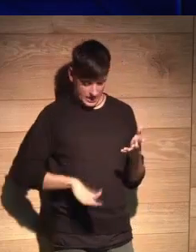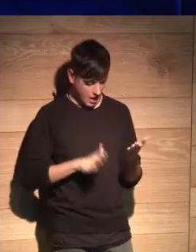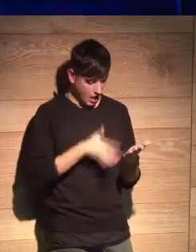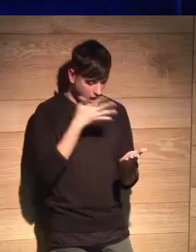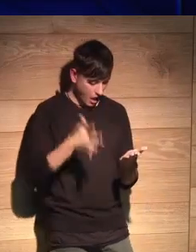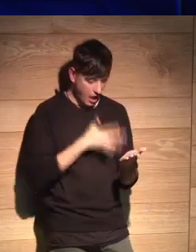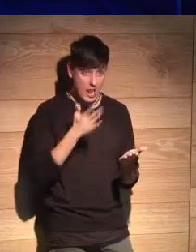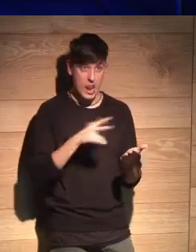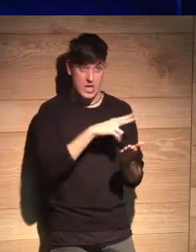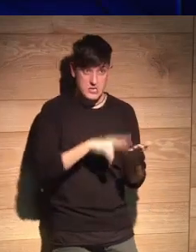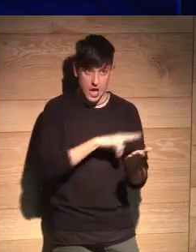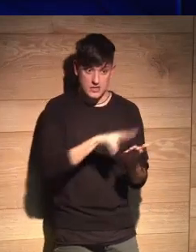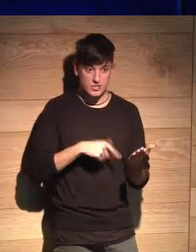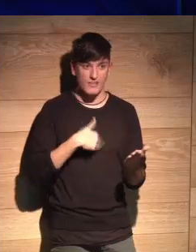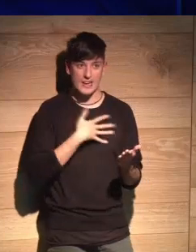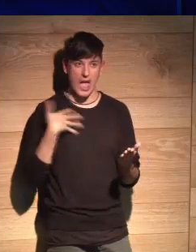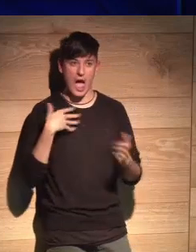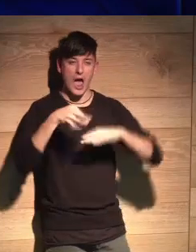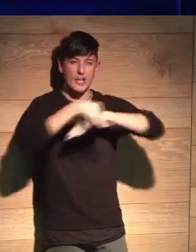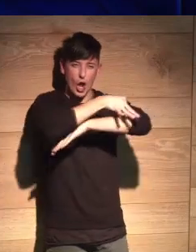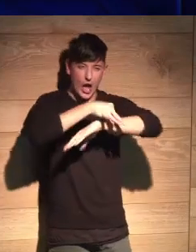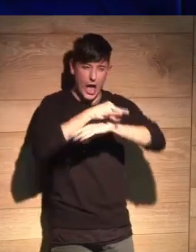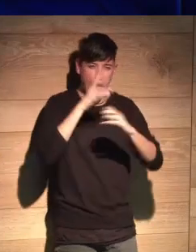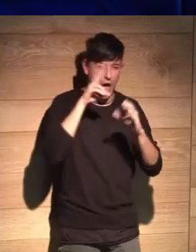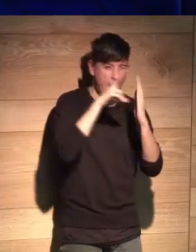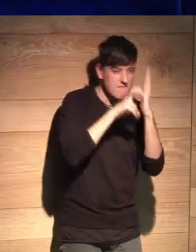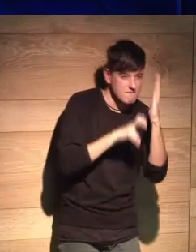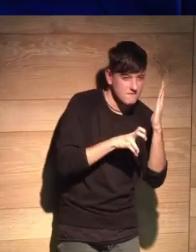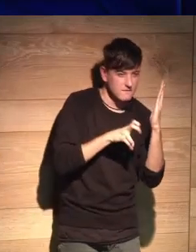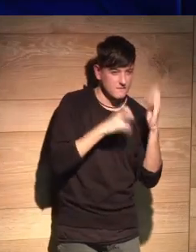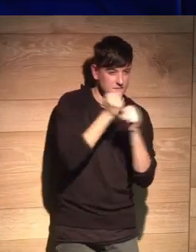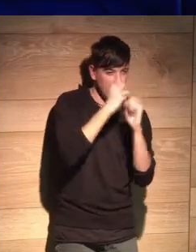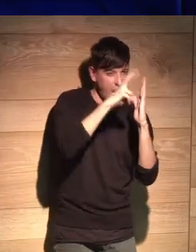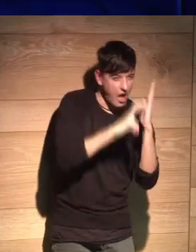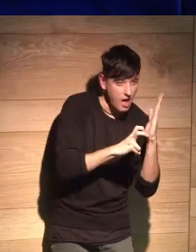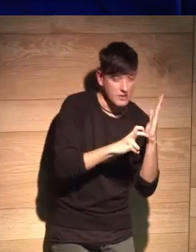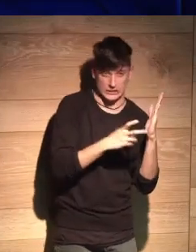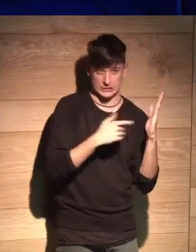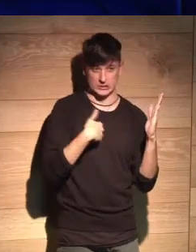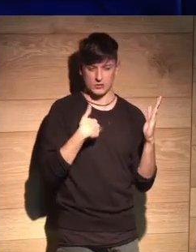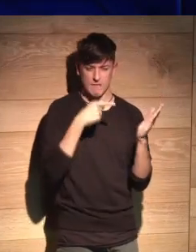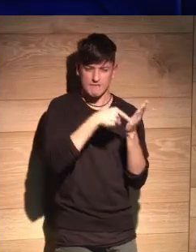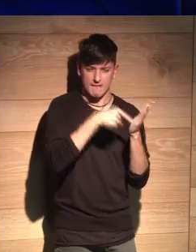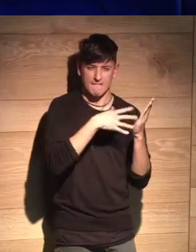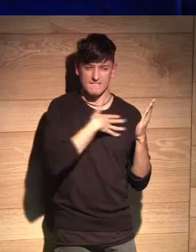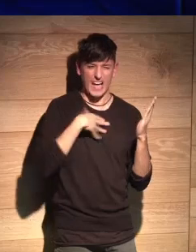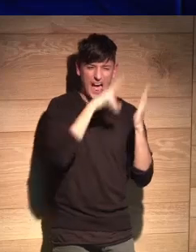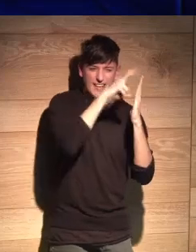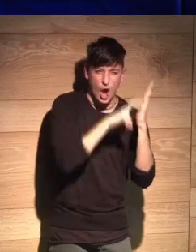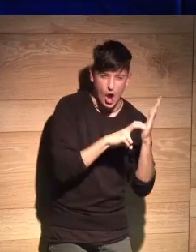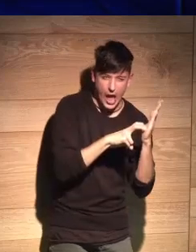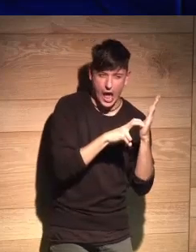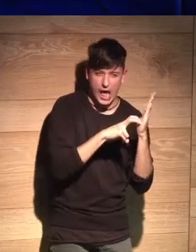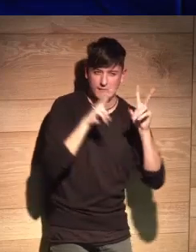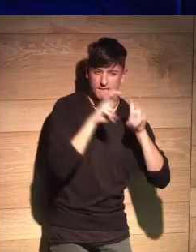topic. So at that time I wanted to be archaeologist. And I wanted so hard that I decided not only did I want